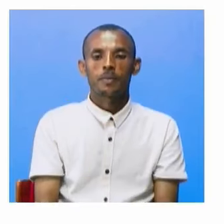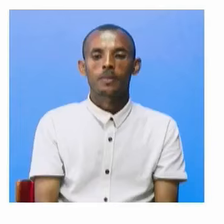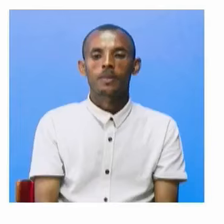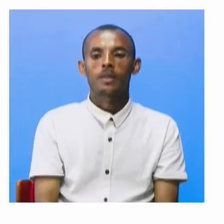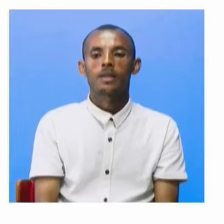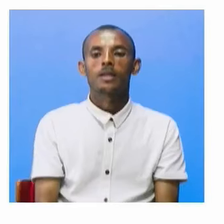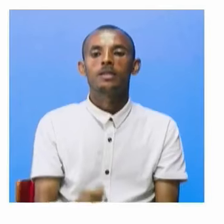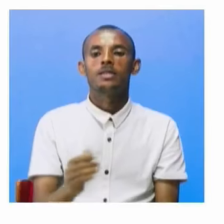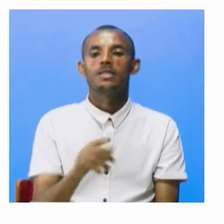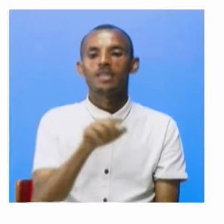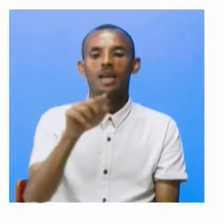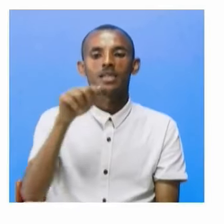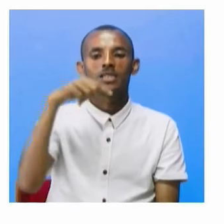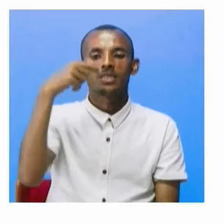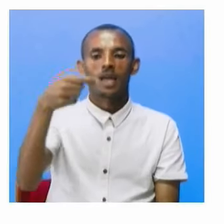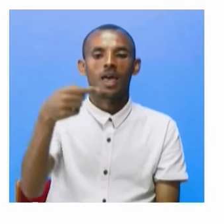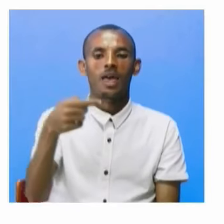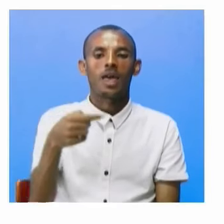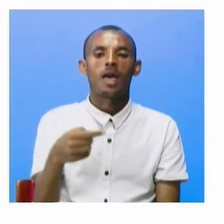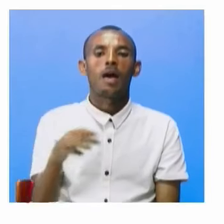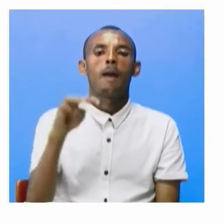they say Mary.